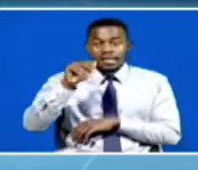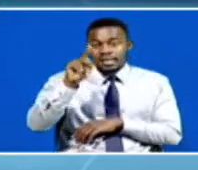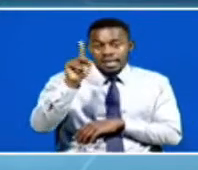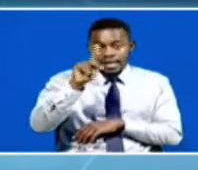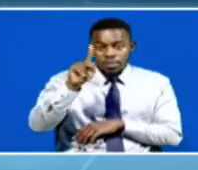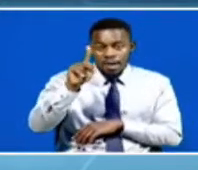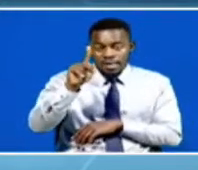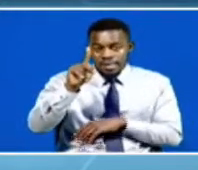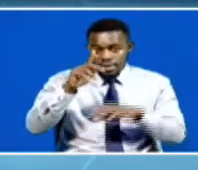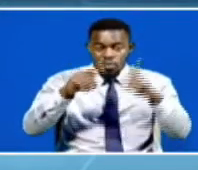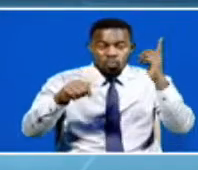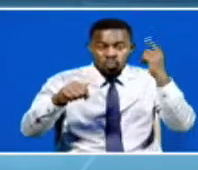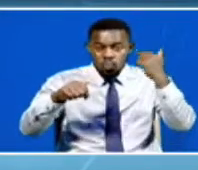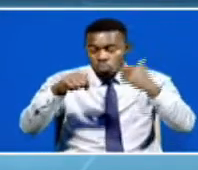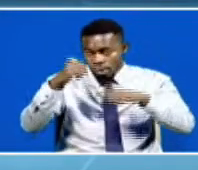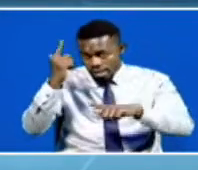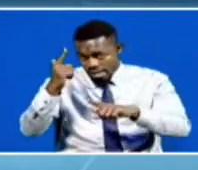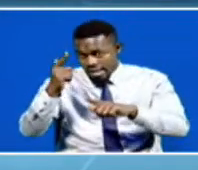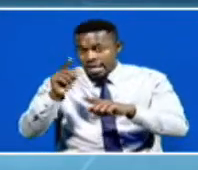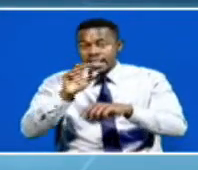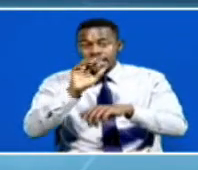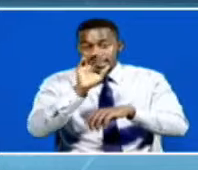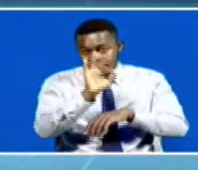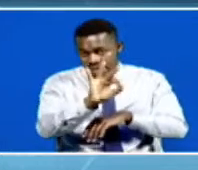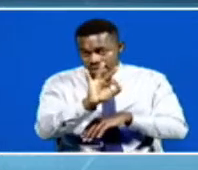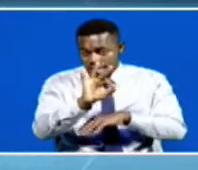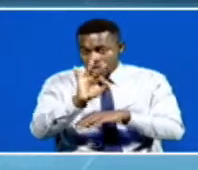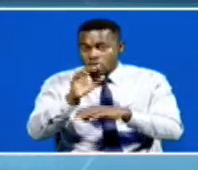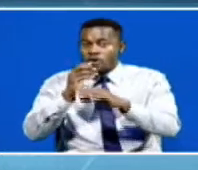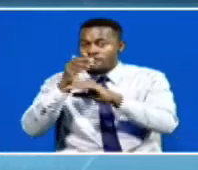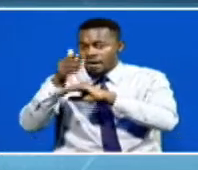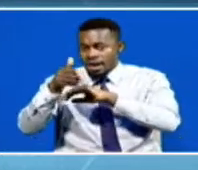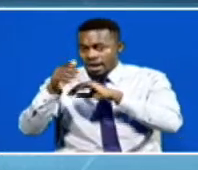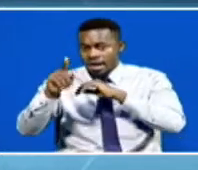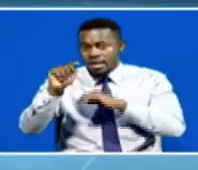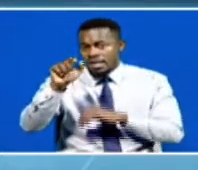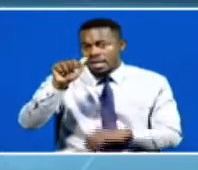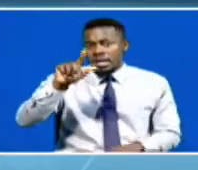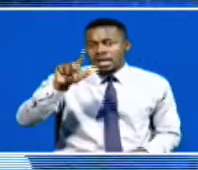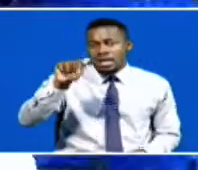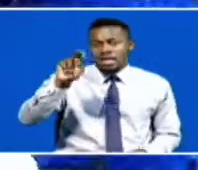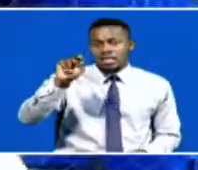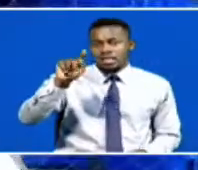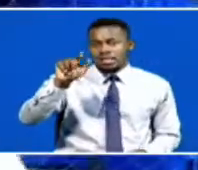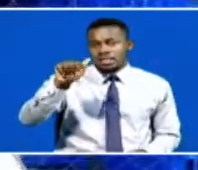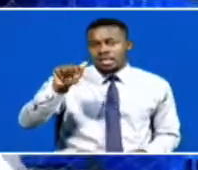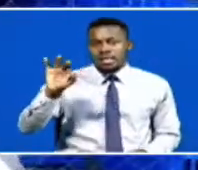to winning ways courtesy of a 3-win over Talanta FC.